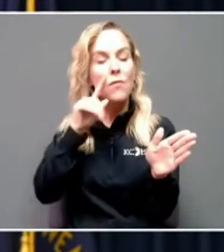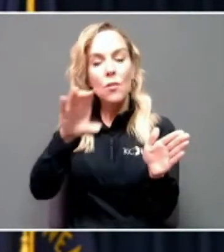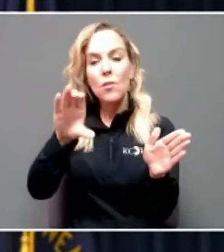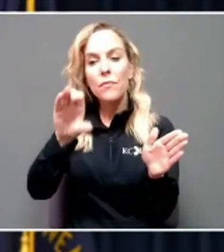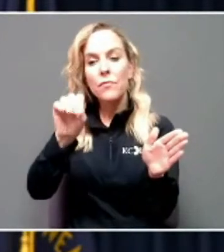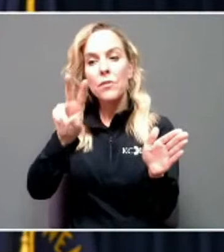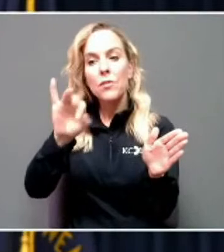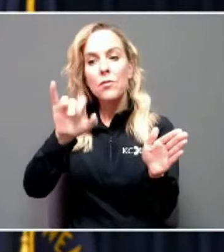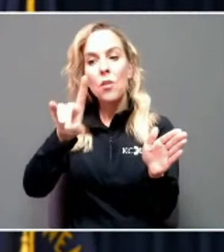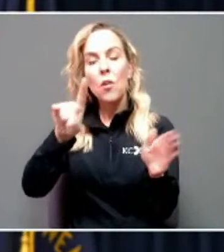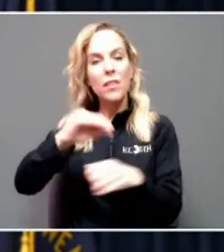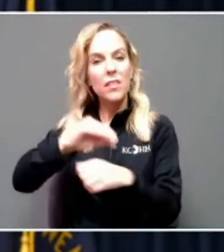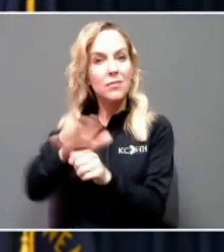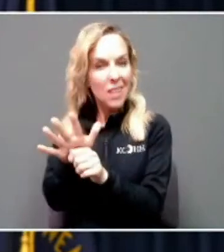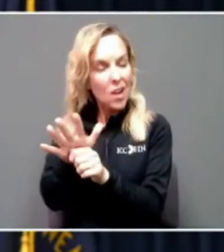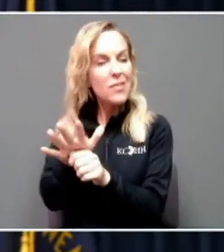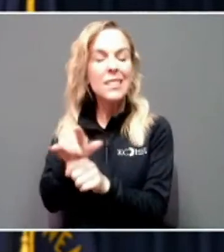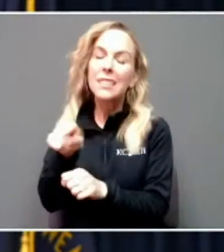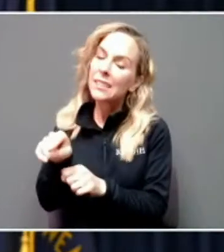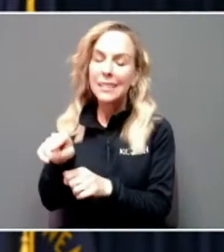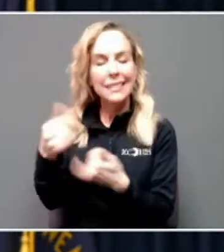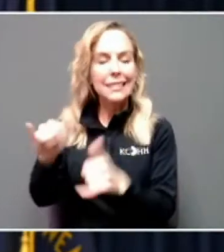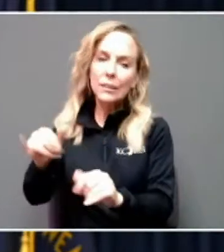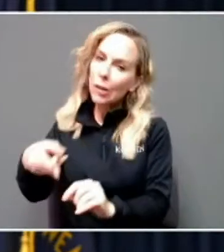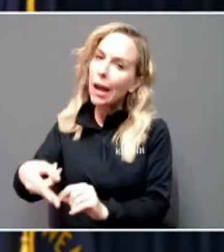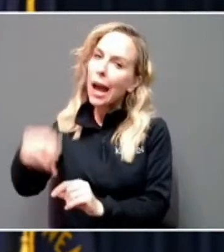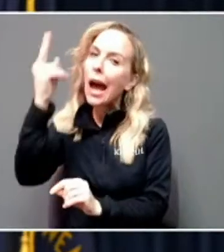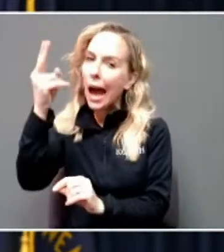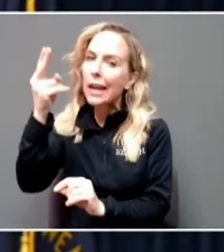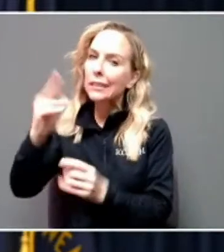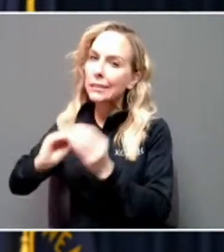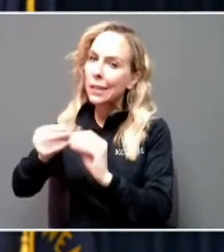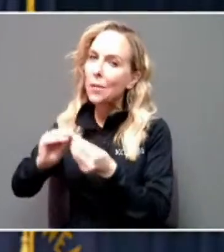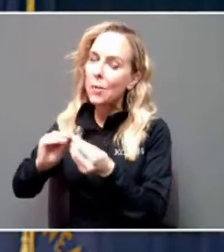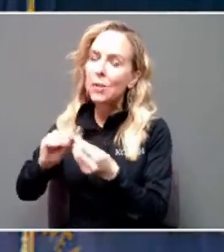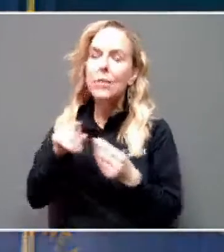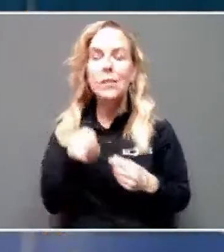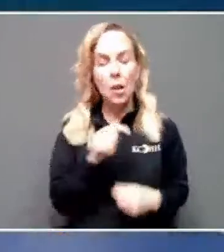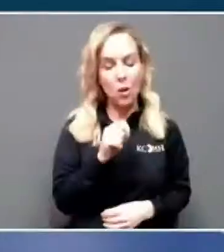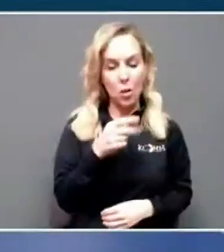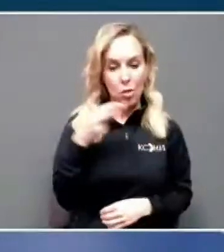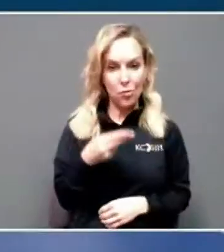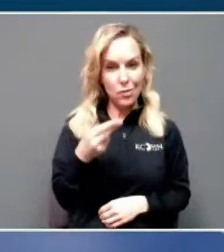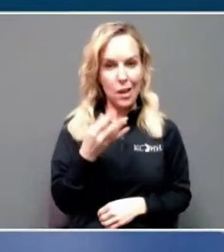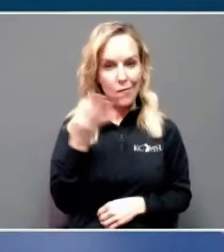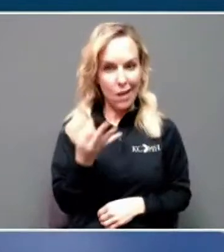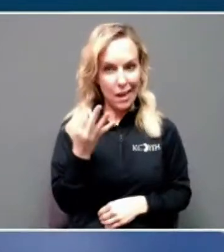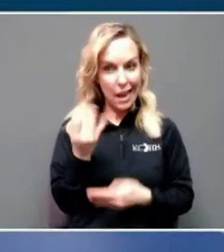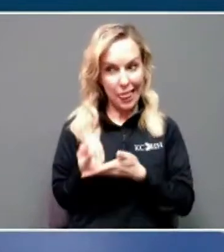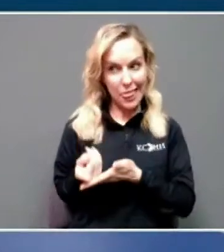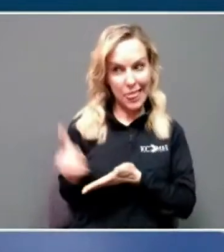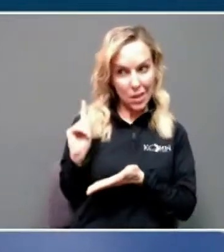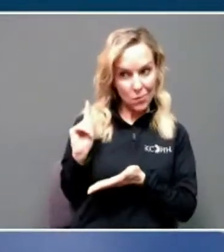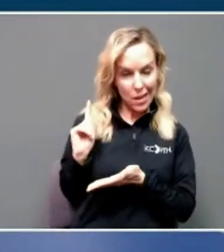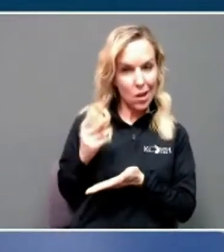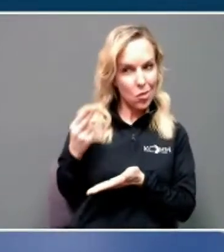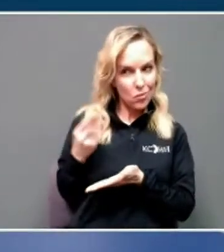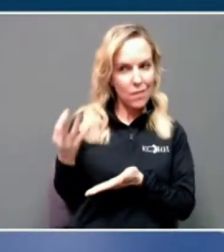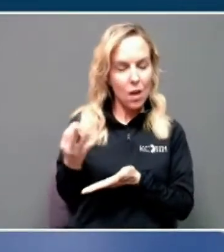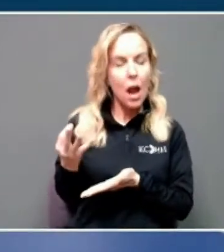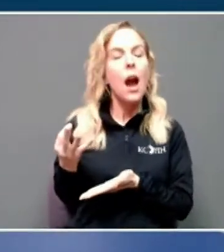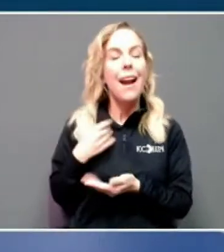still too high. So let's get to it. On Thursday and Friday of last week, I announced more